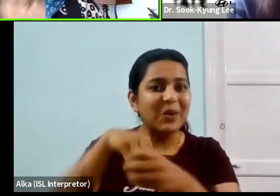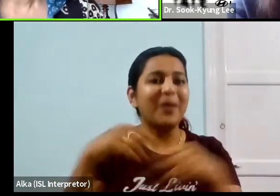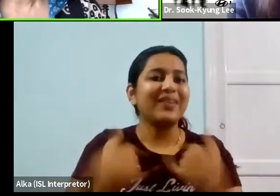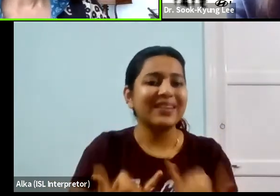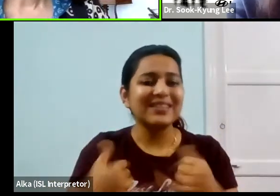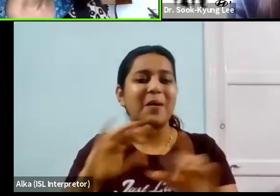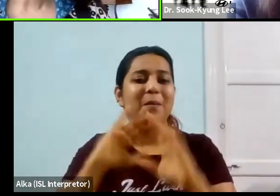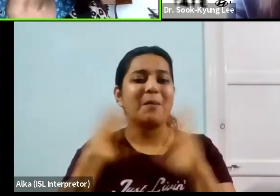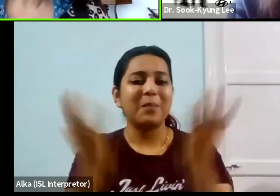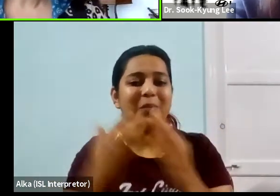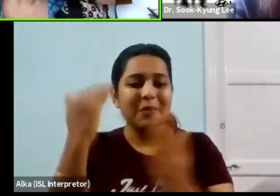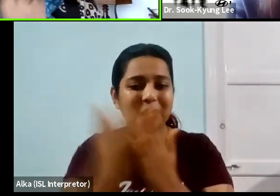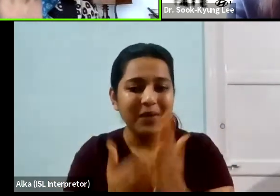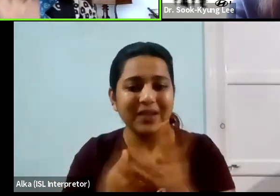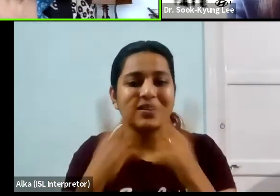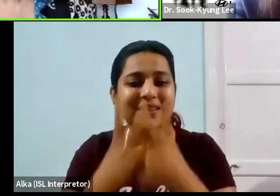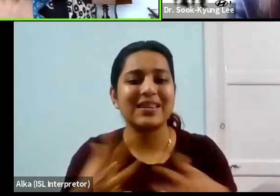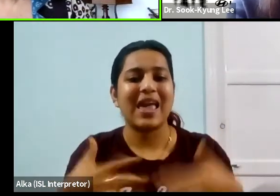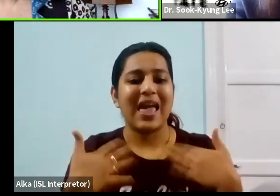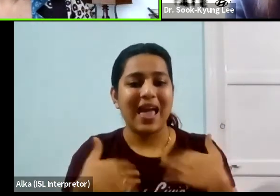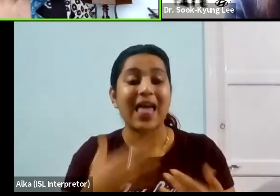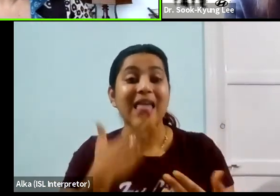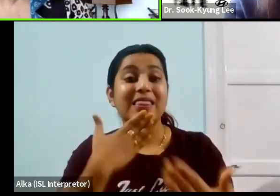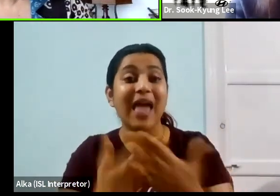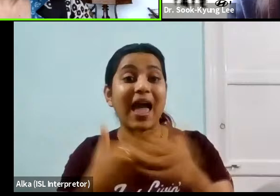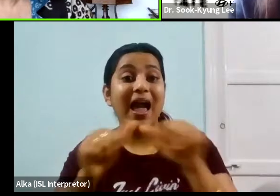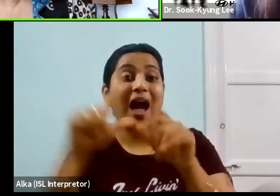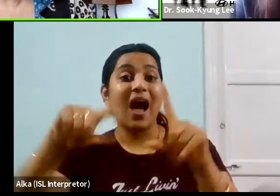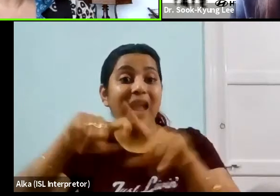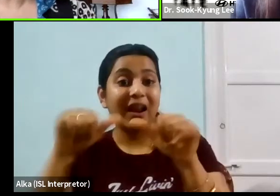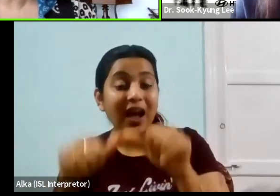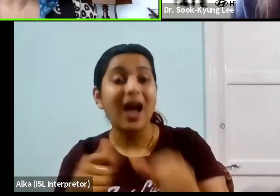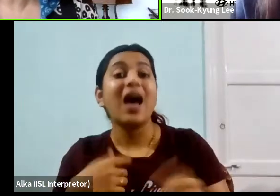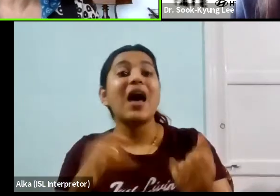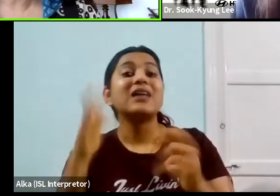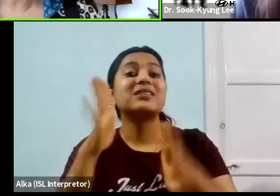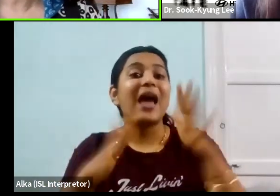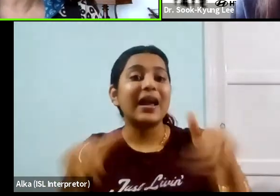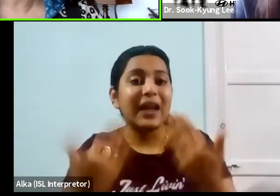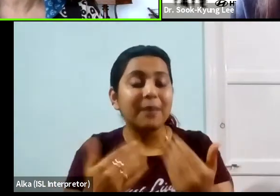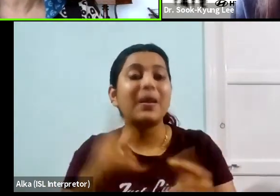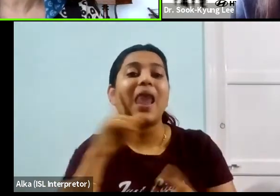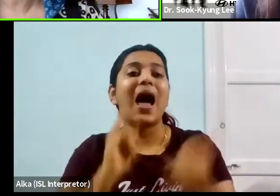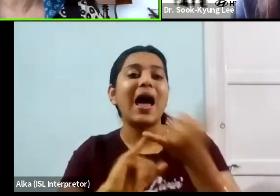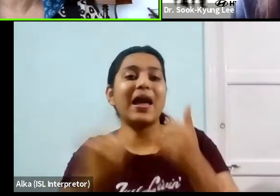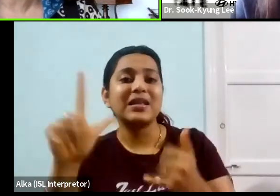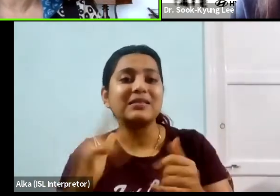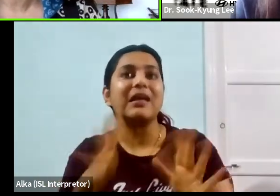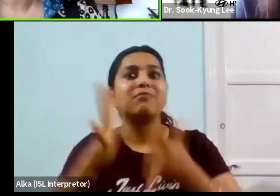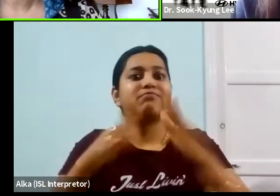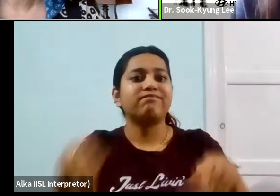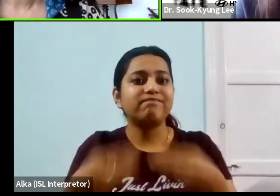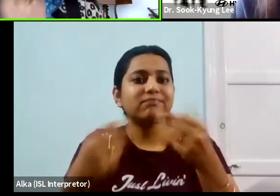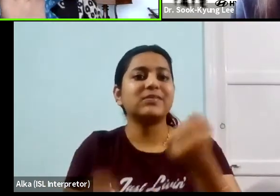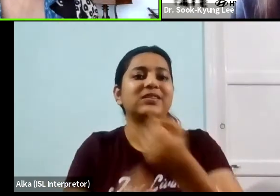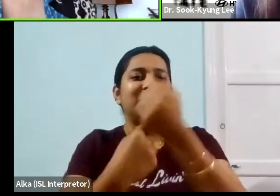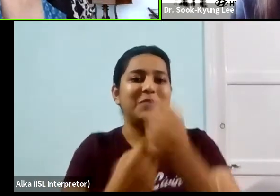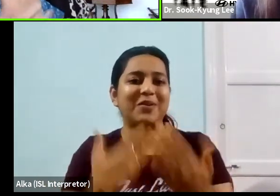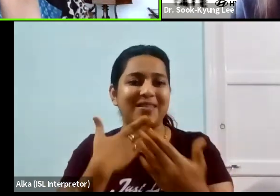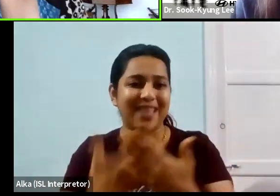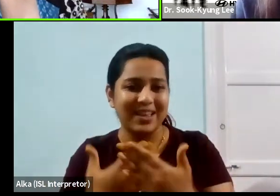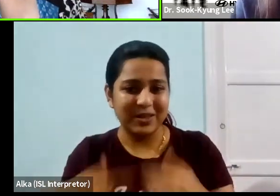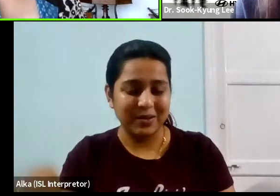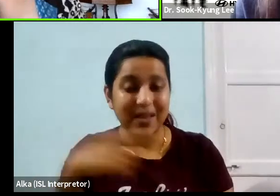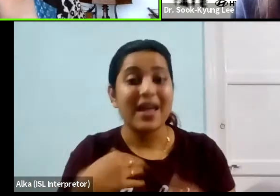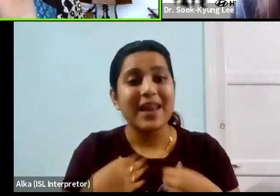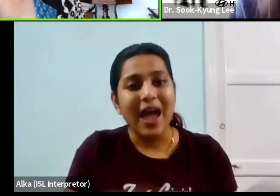us. I would also like to thank Alka from Signable for supporting us with the Indian Sign Language interpretation today. And now